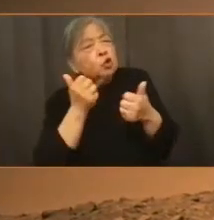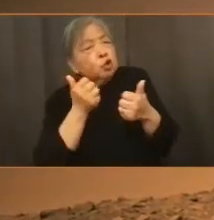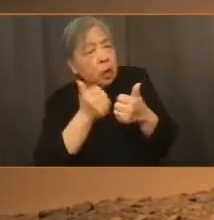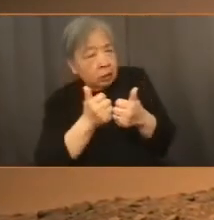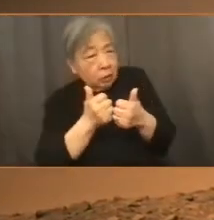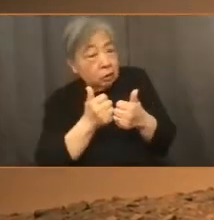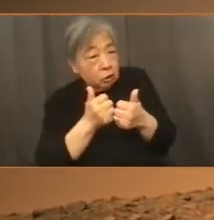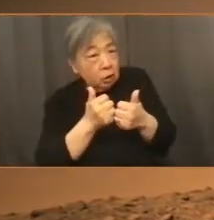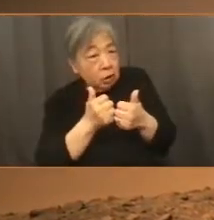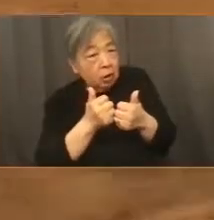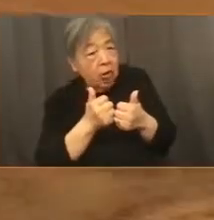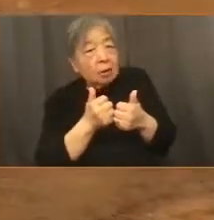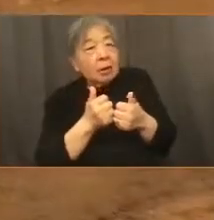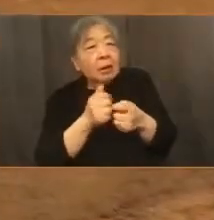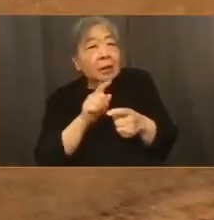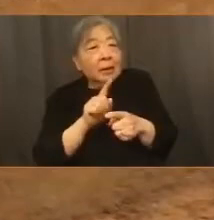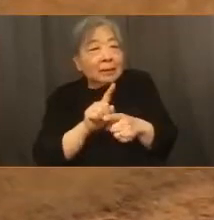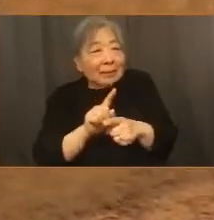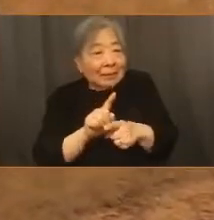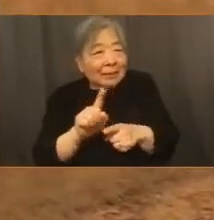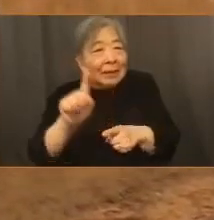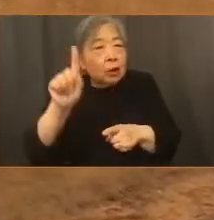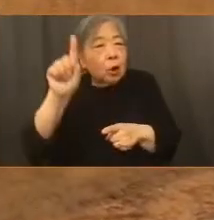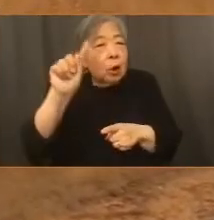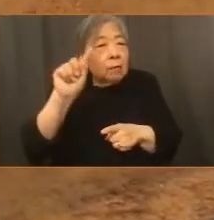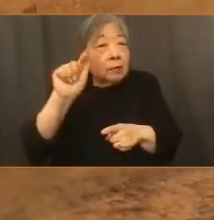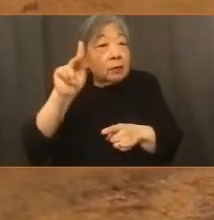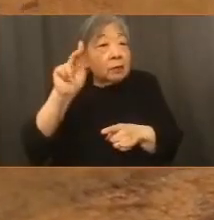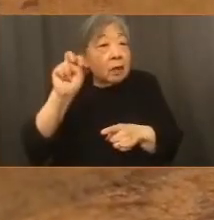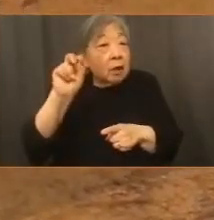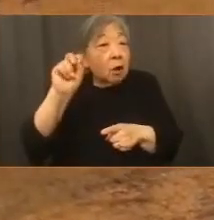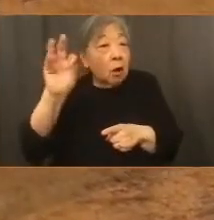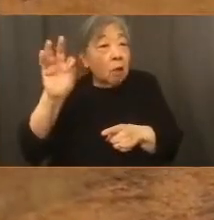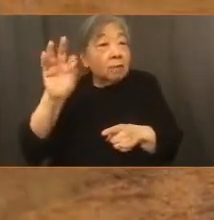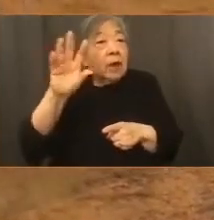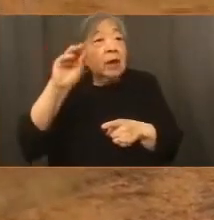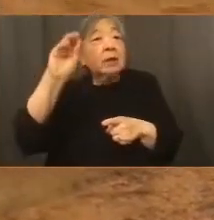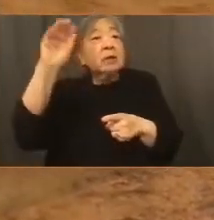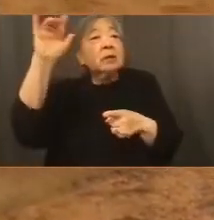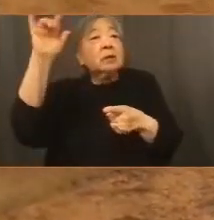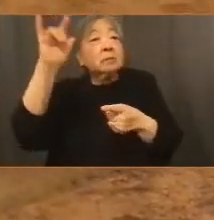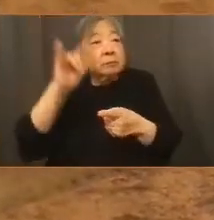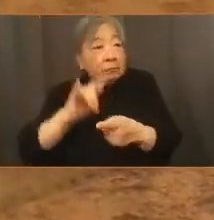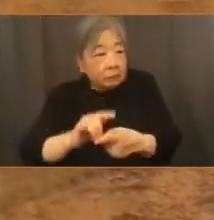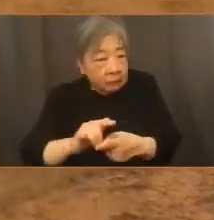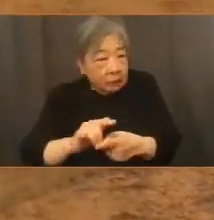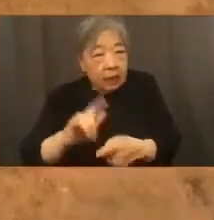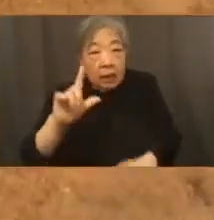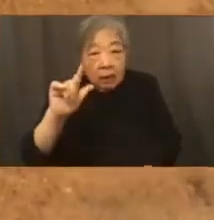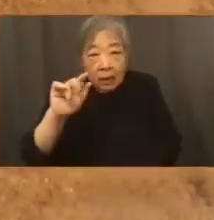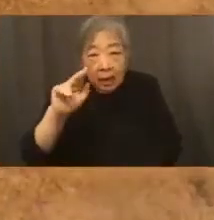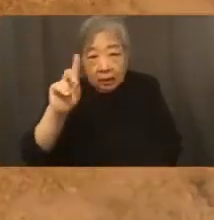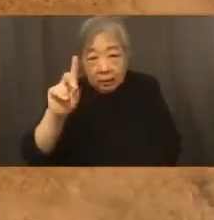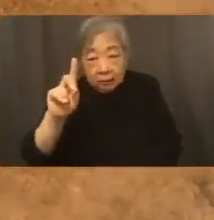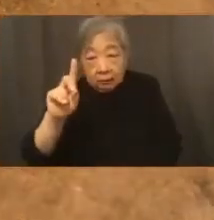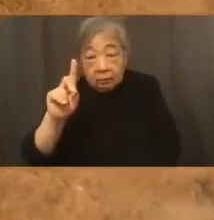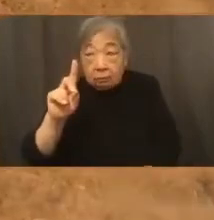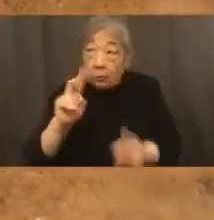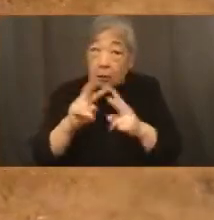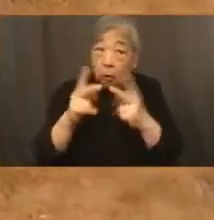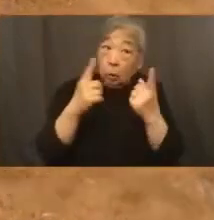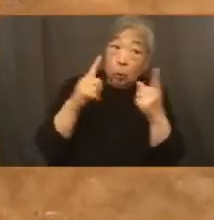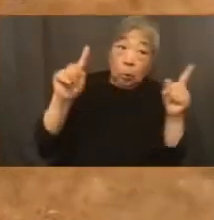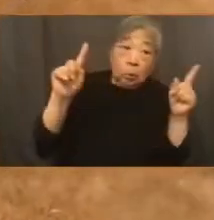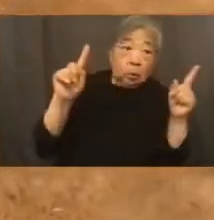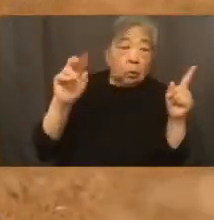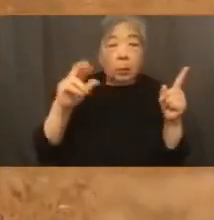the takeoff and the landing. It's certainly where everything kind of works or it doesn't. For the takeoff,